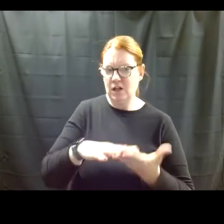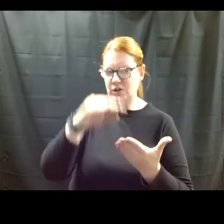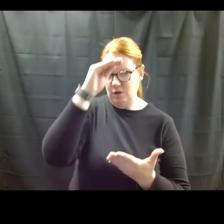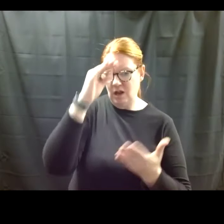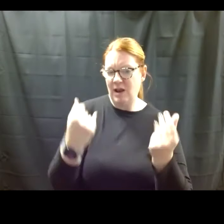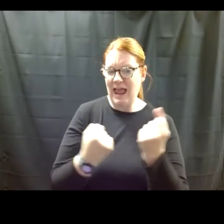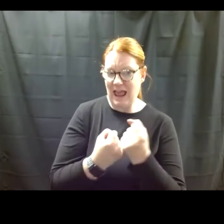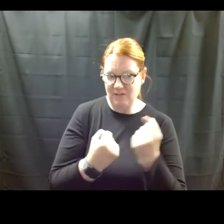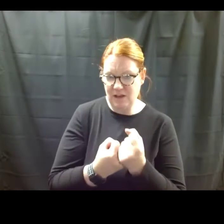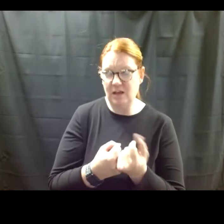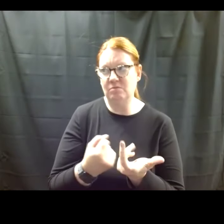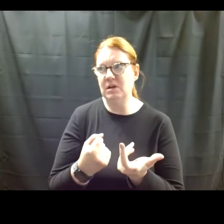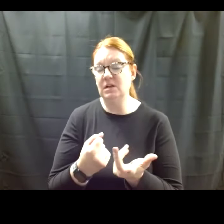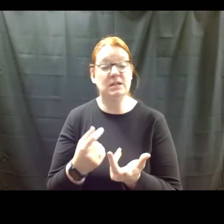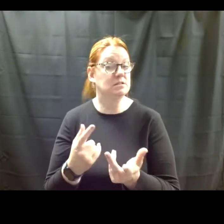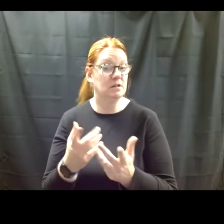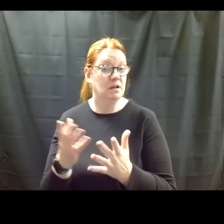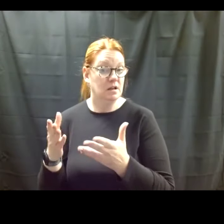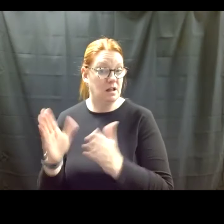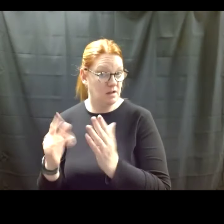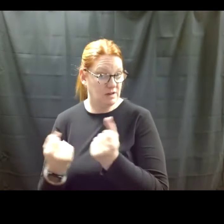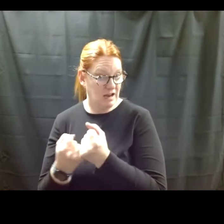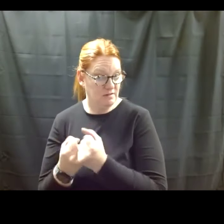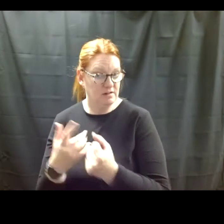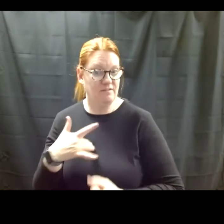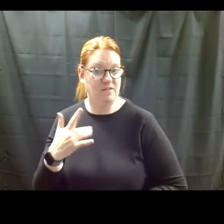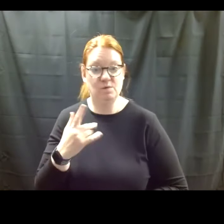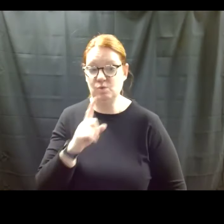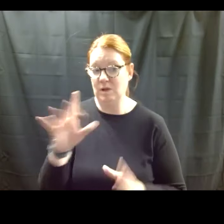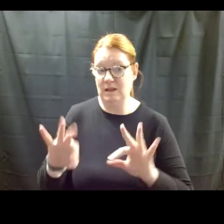and when it's okay to advocate is something that was also really important to learn.